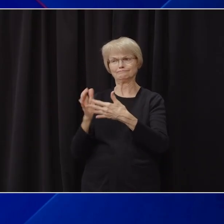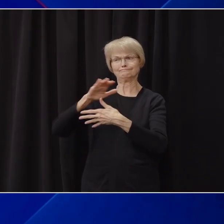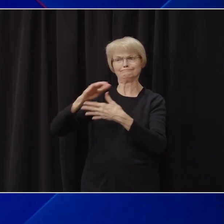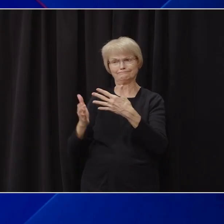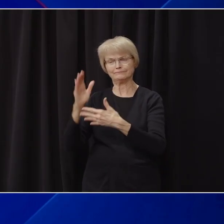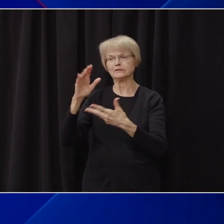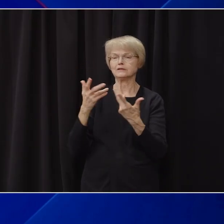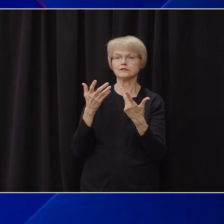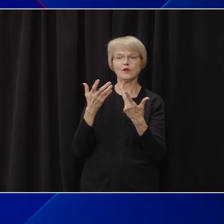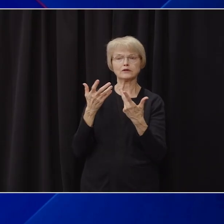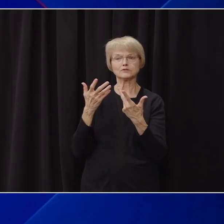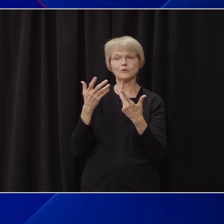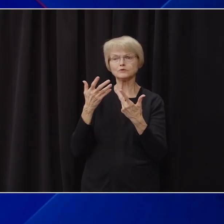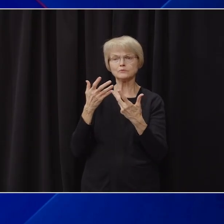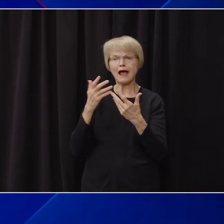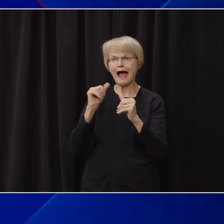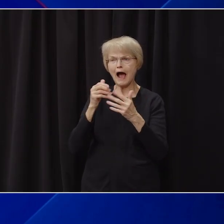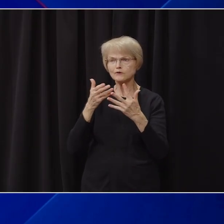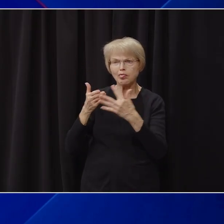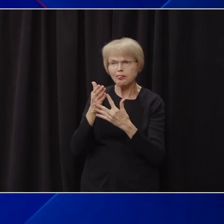wayfinding, like I said, removing